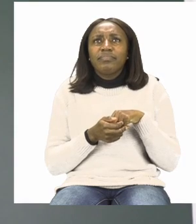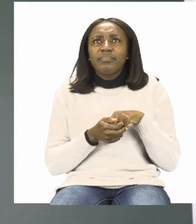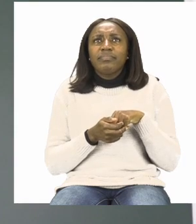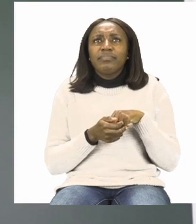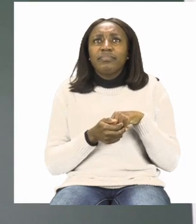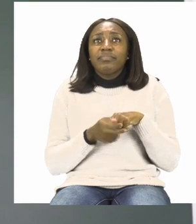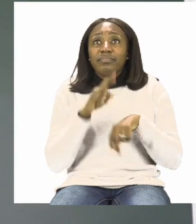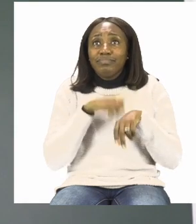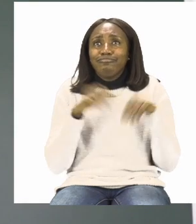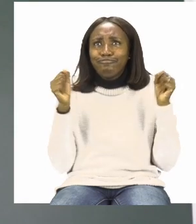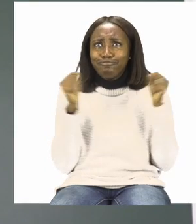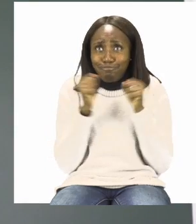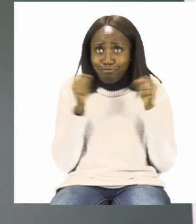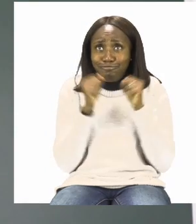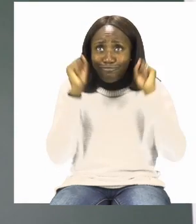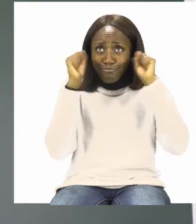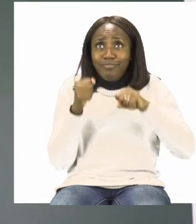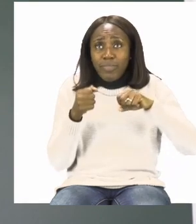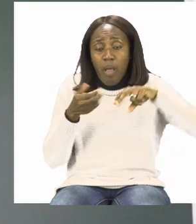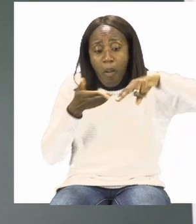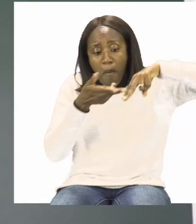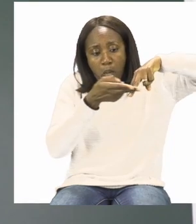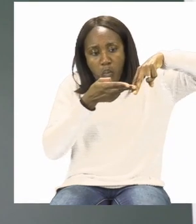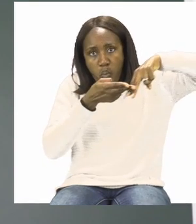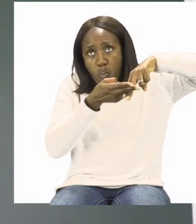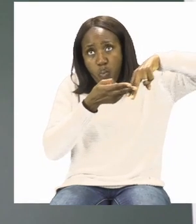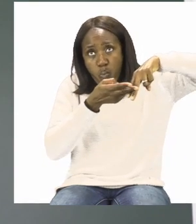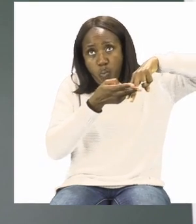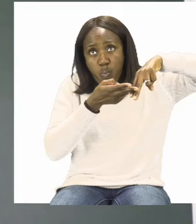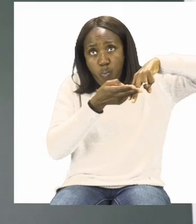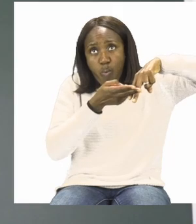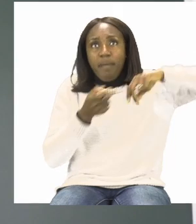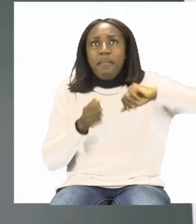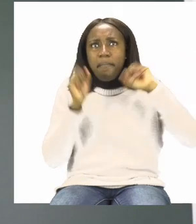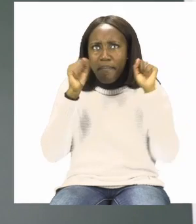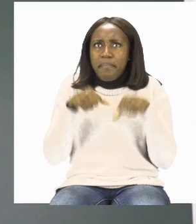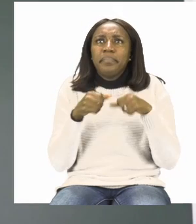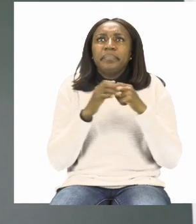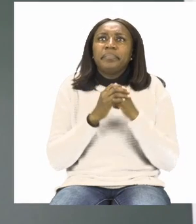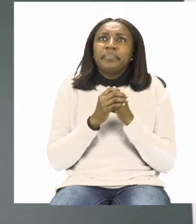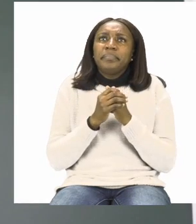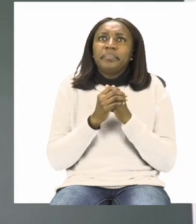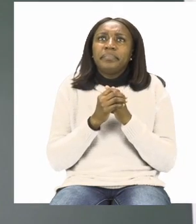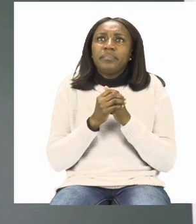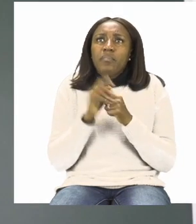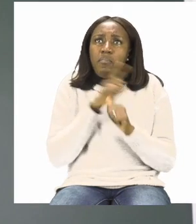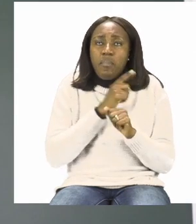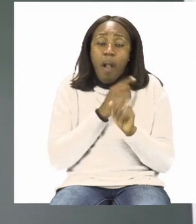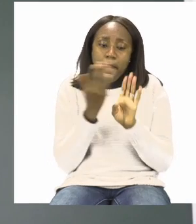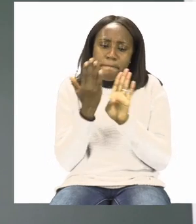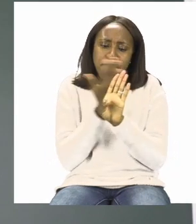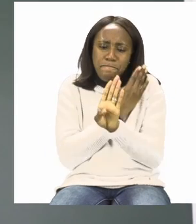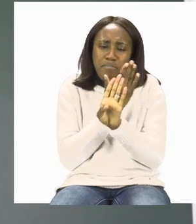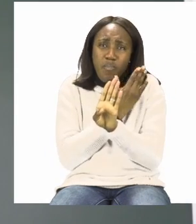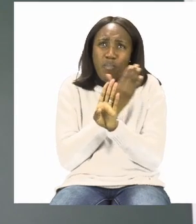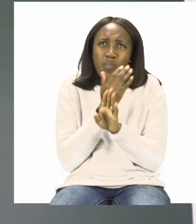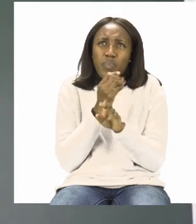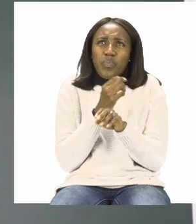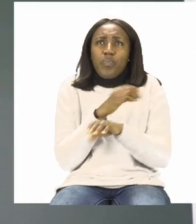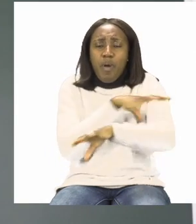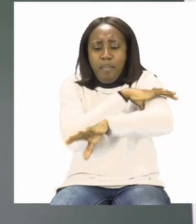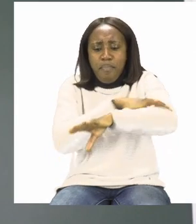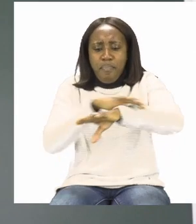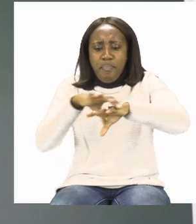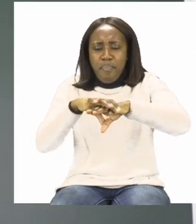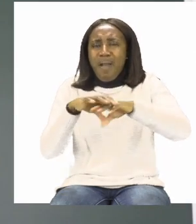cold outside, you put on long pants so that you protect your legs against the